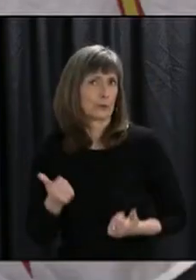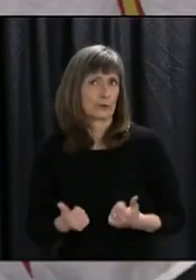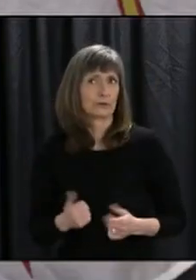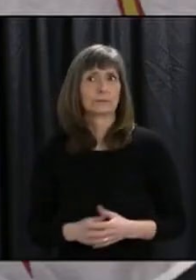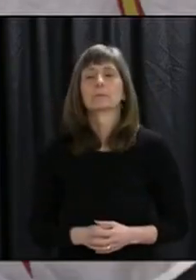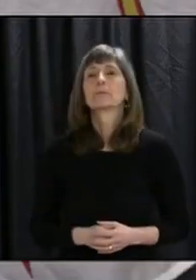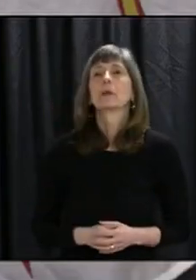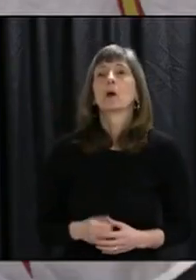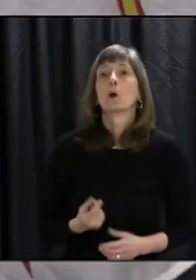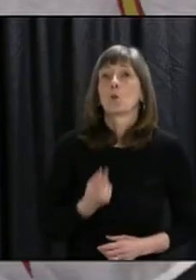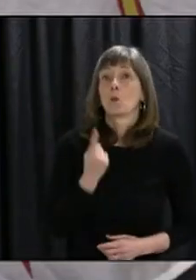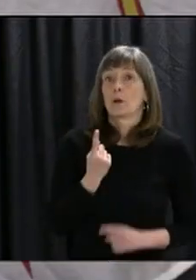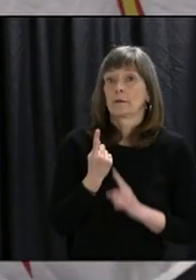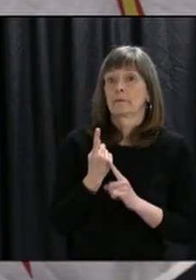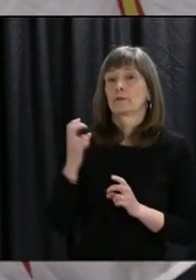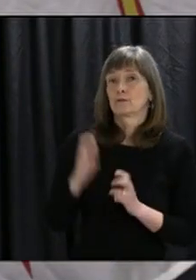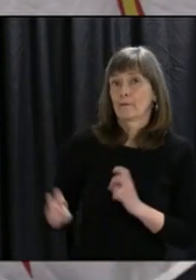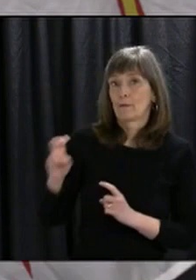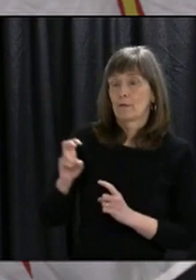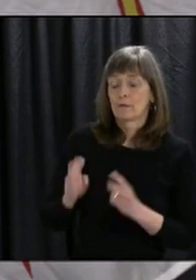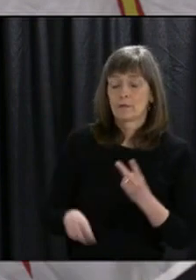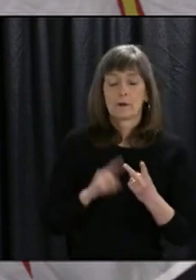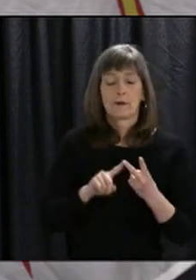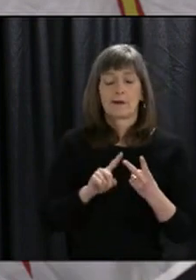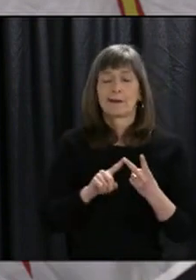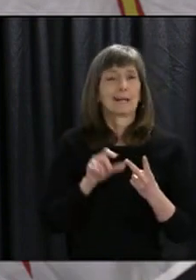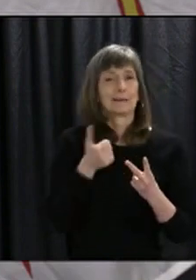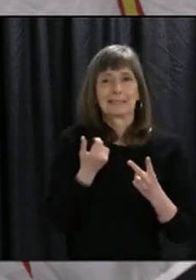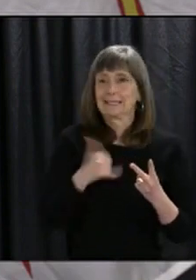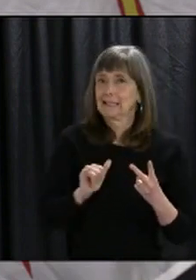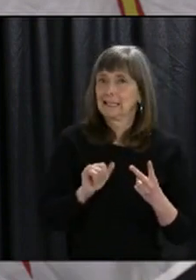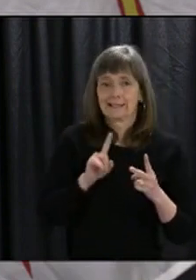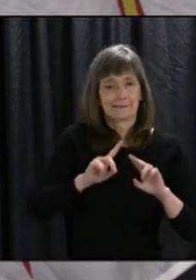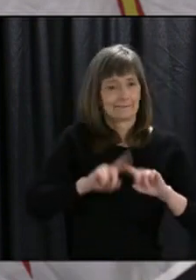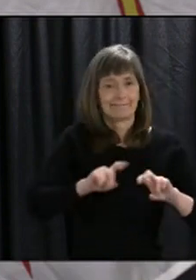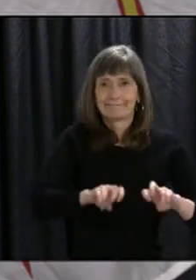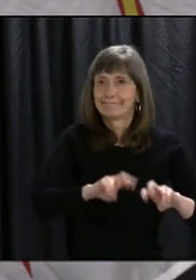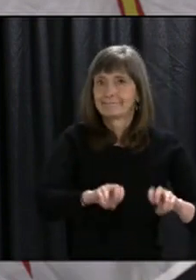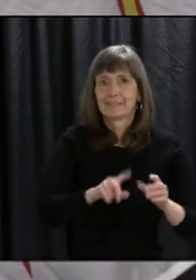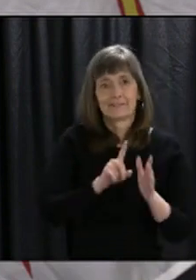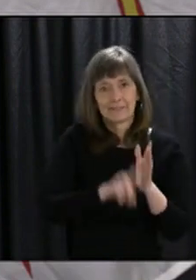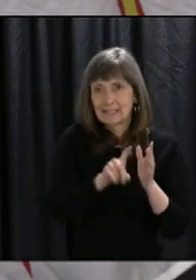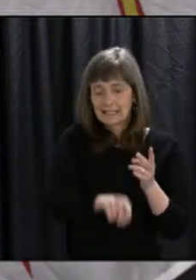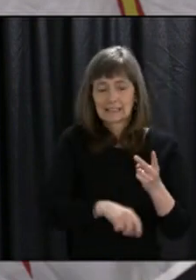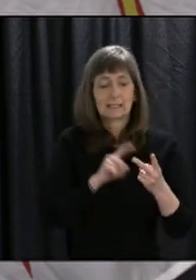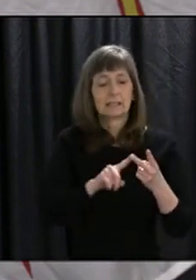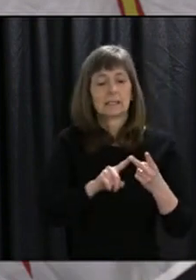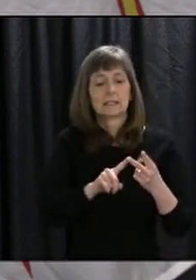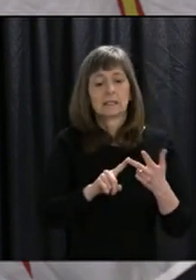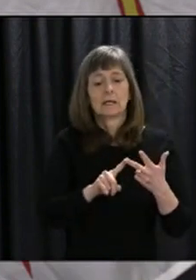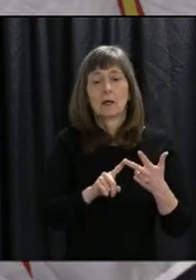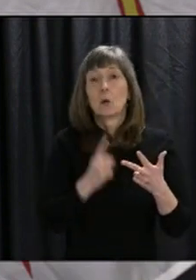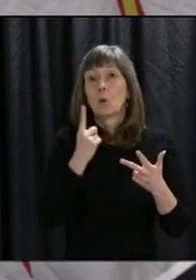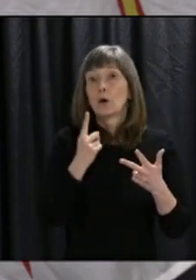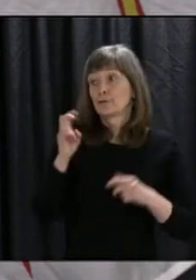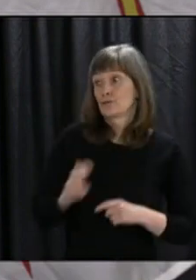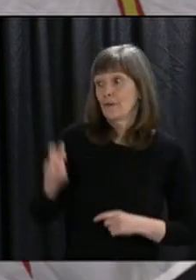One was through travel, one's under investigation still, and one case was a contact of a